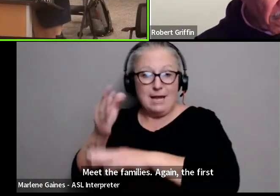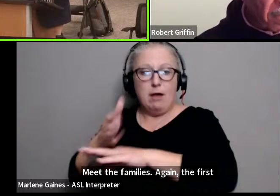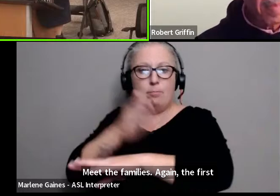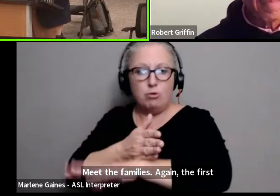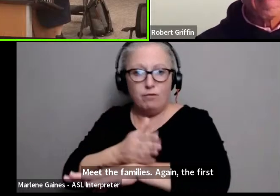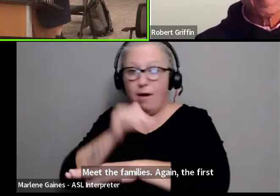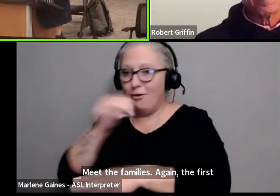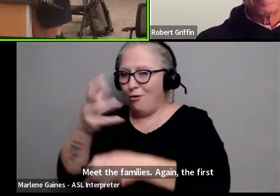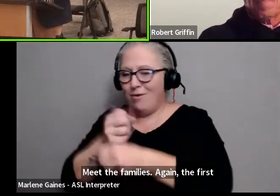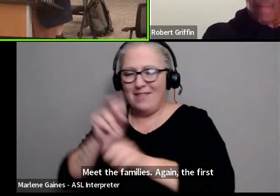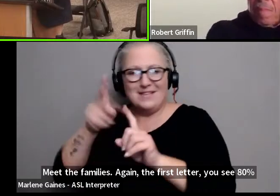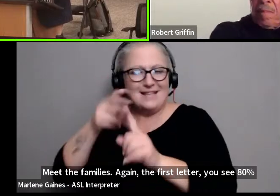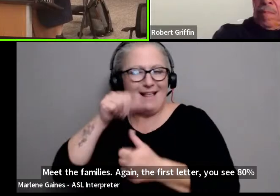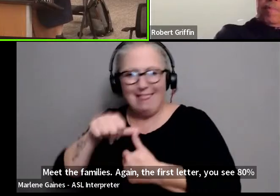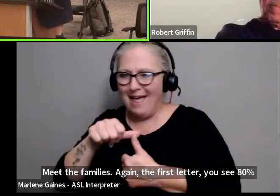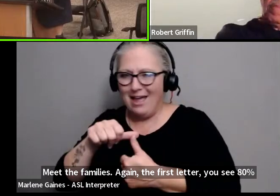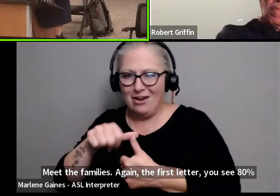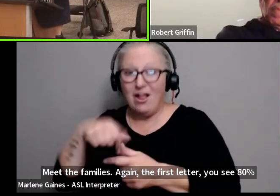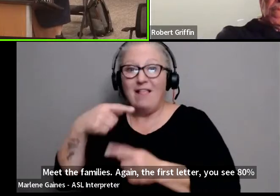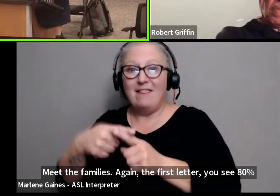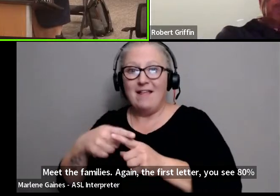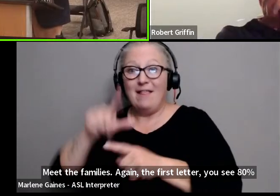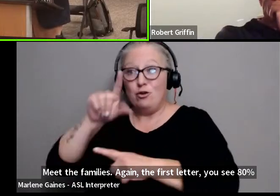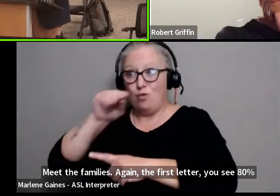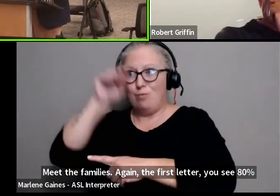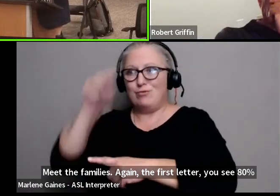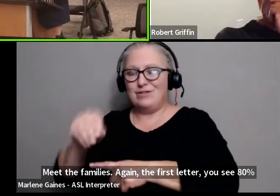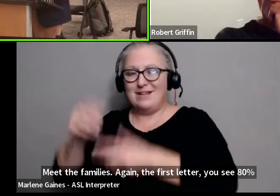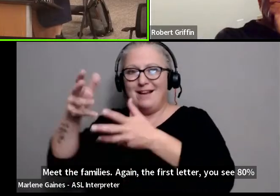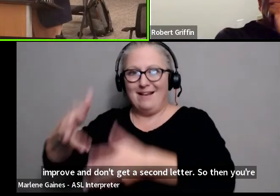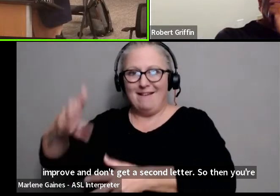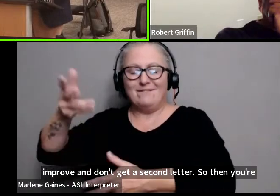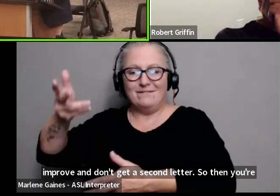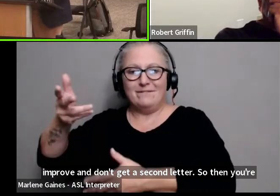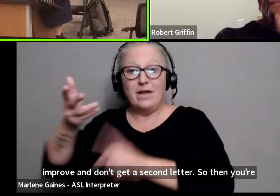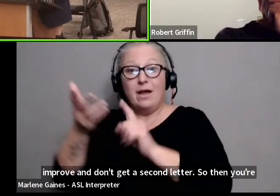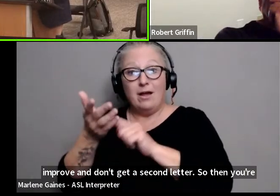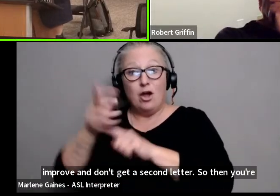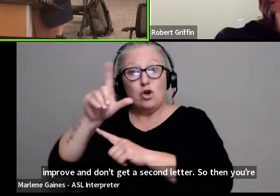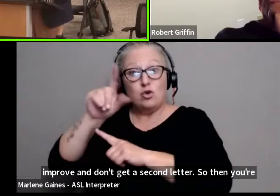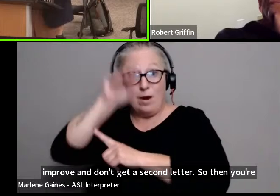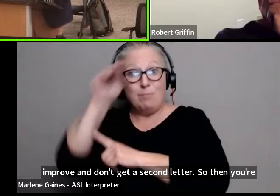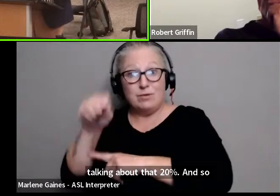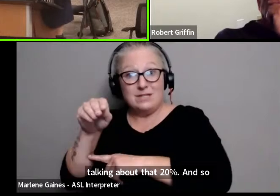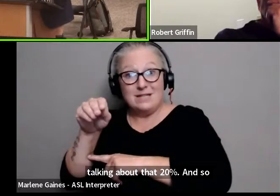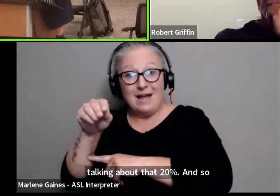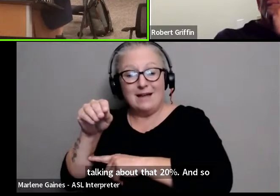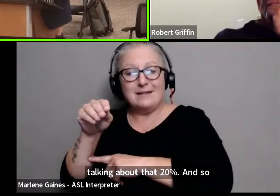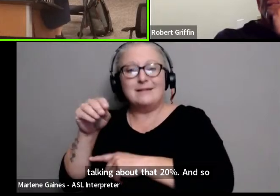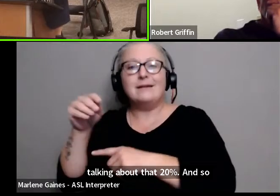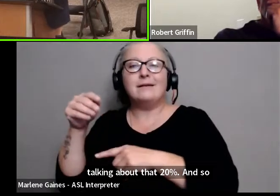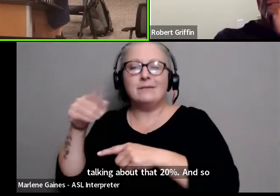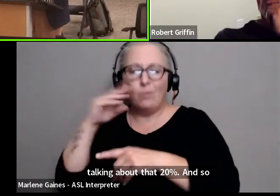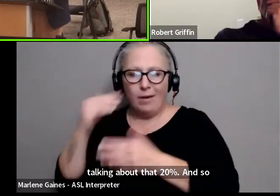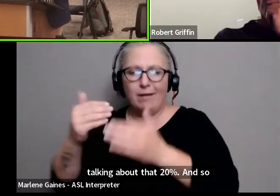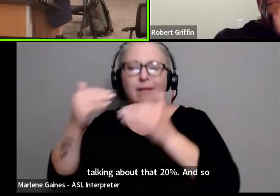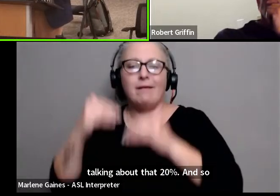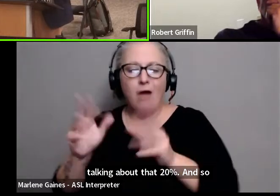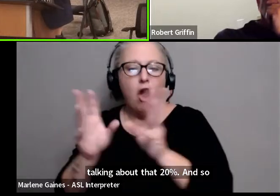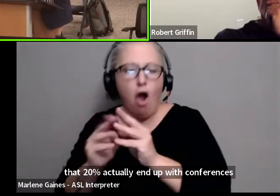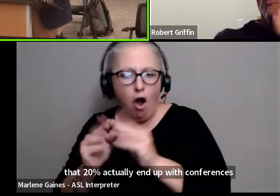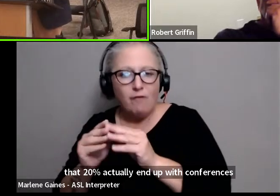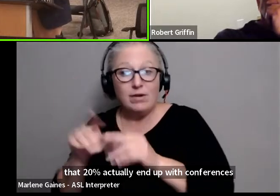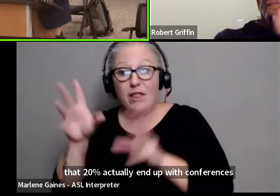don't get Okay, a second okay. letter. So then you're talking about that 20%. And so that 20% actually end up with conferences and end Yeah, up in, yeah. and